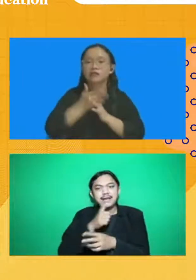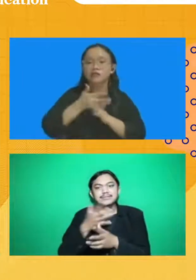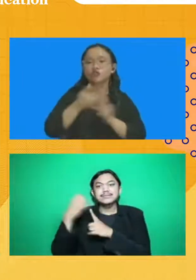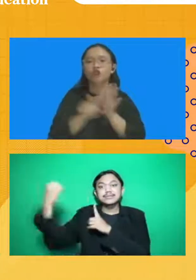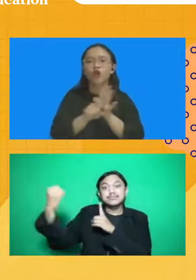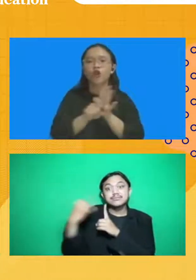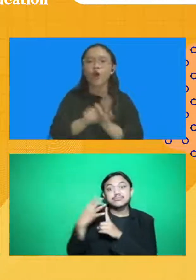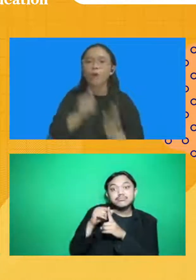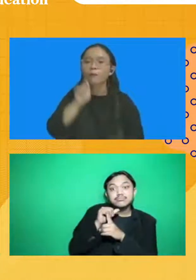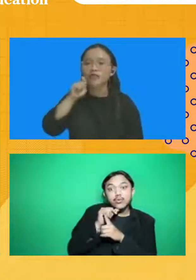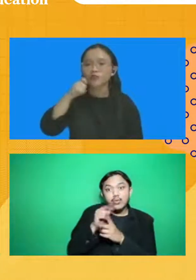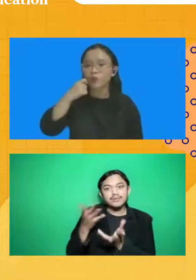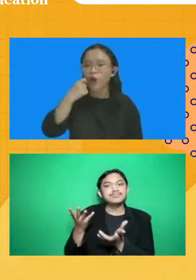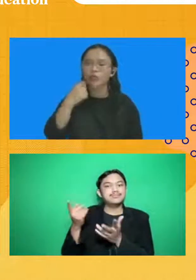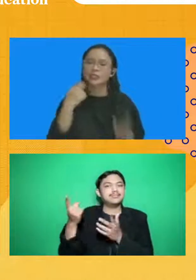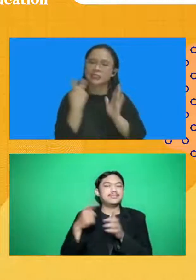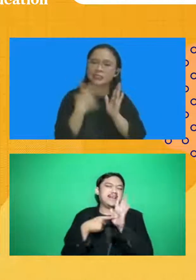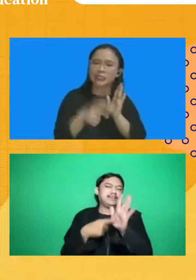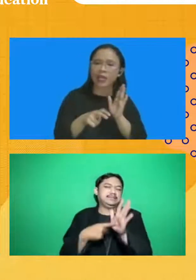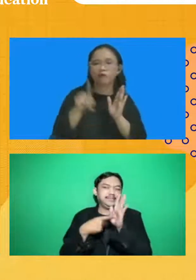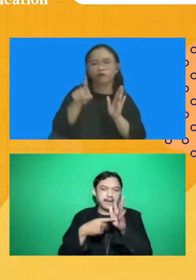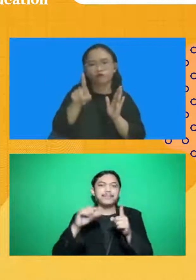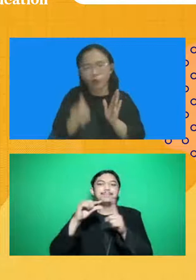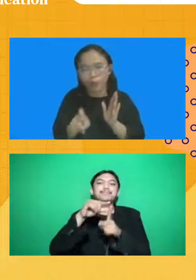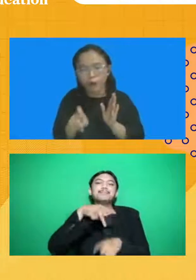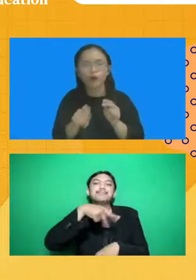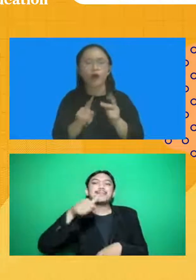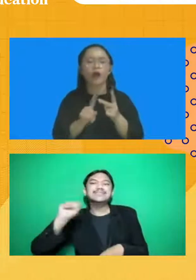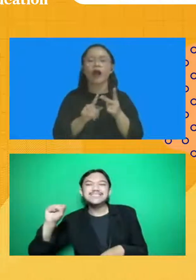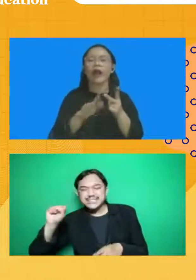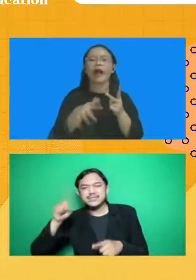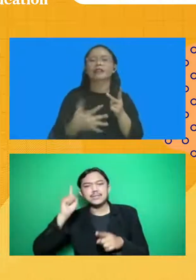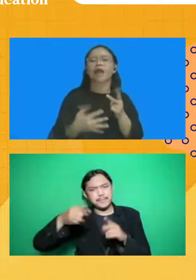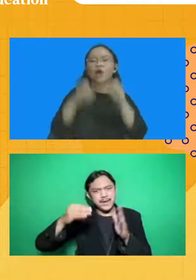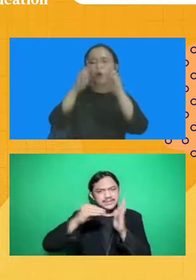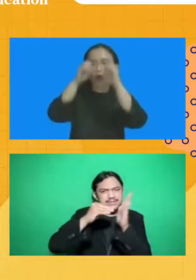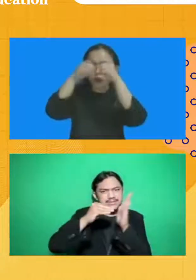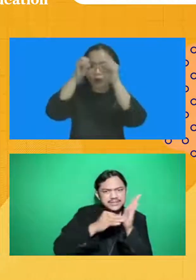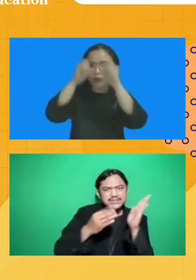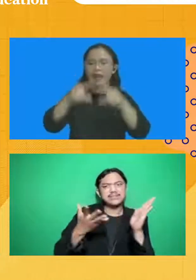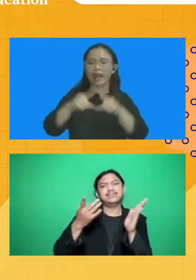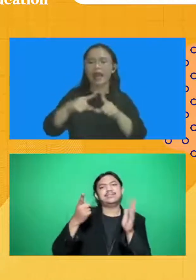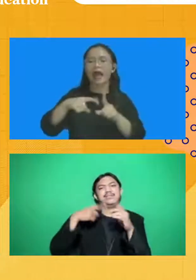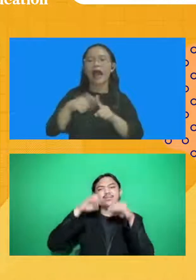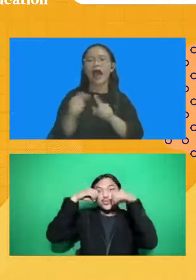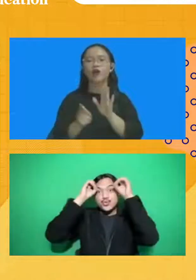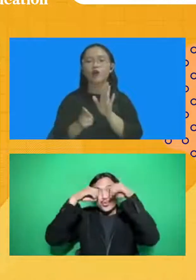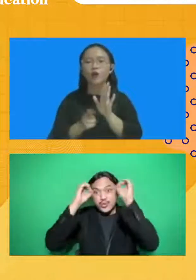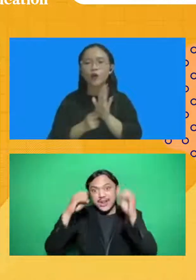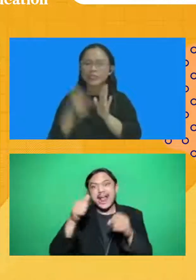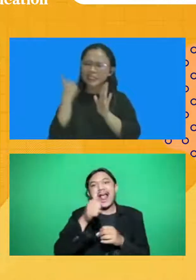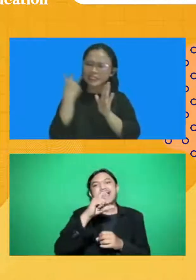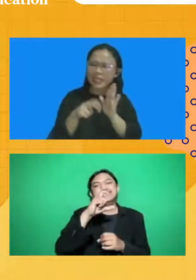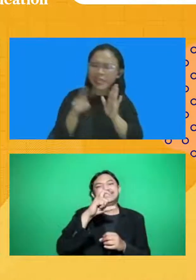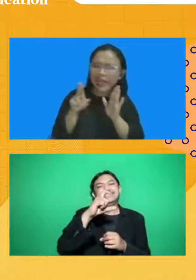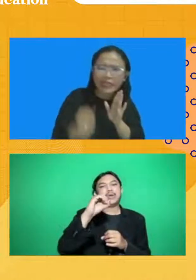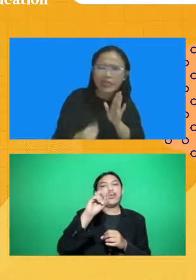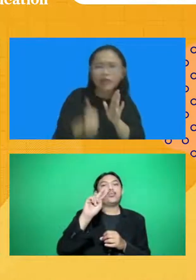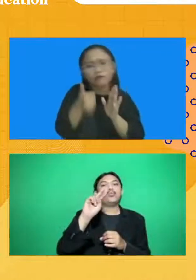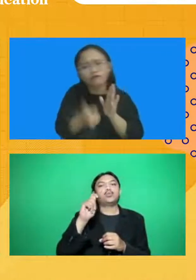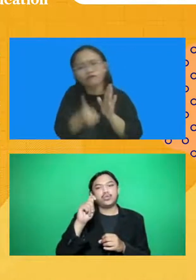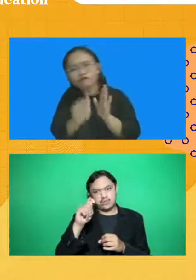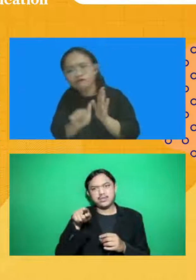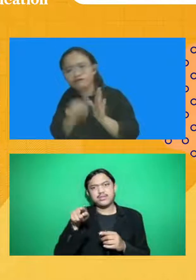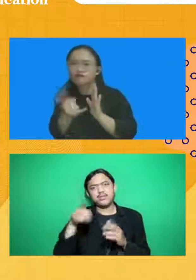can check what's going on our Google account. So I think that's it from the